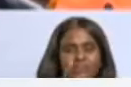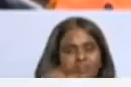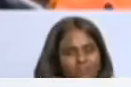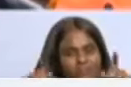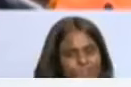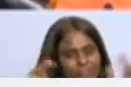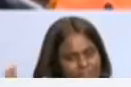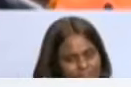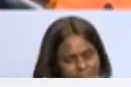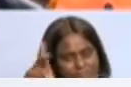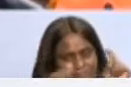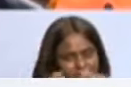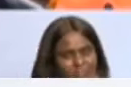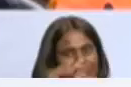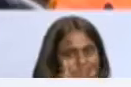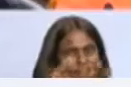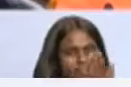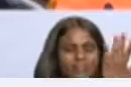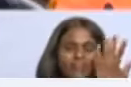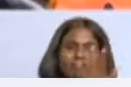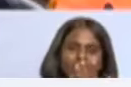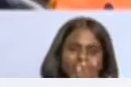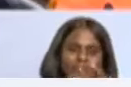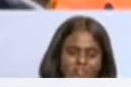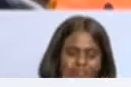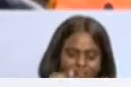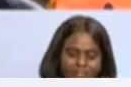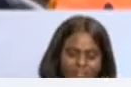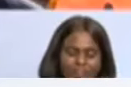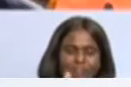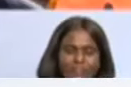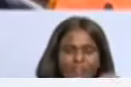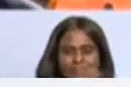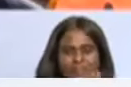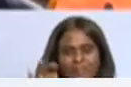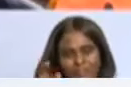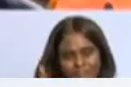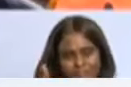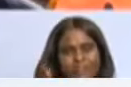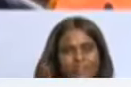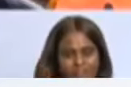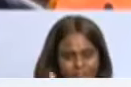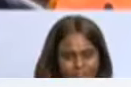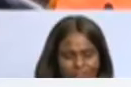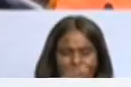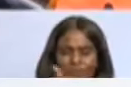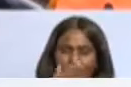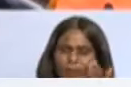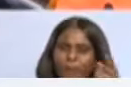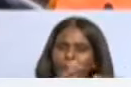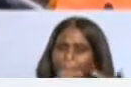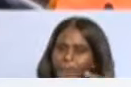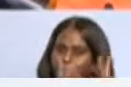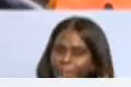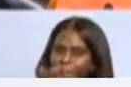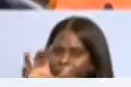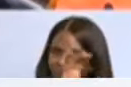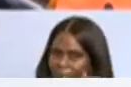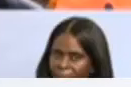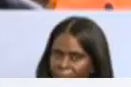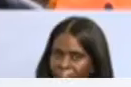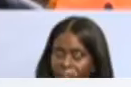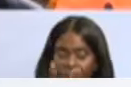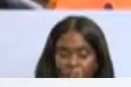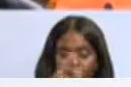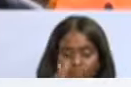promote tourism product development in partnership with the private sector, regional partners, global